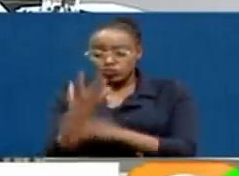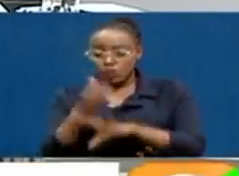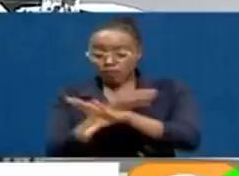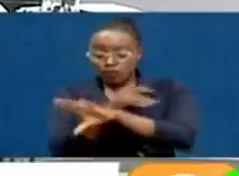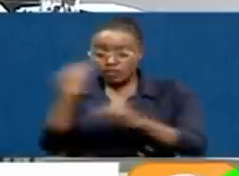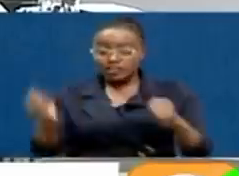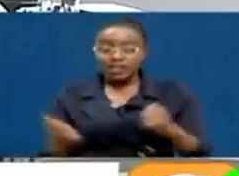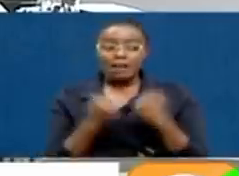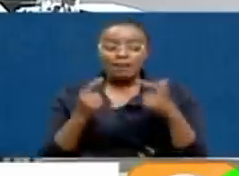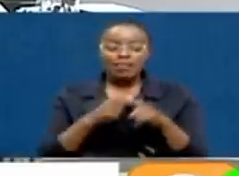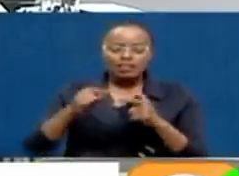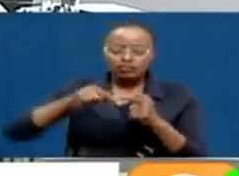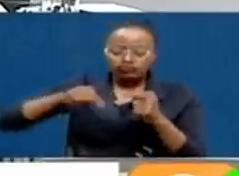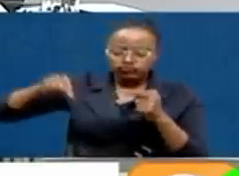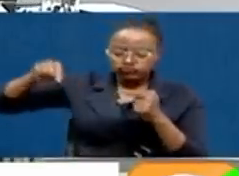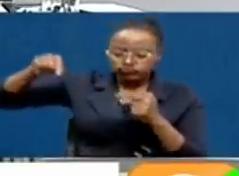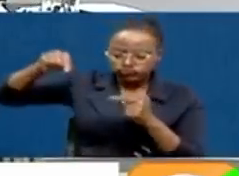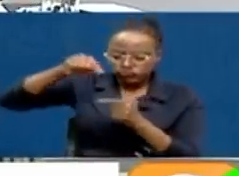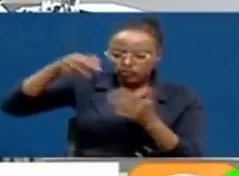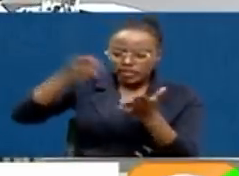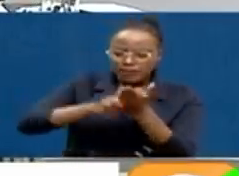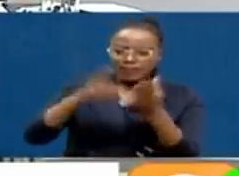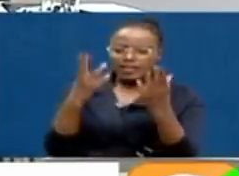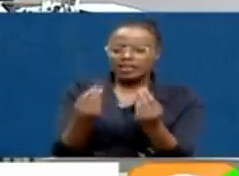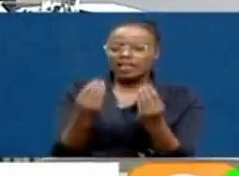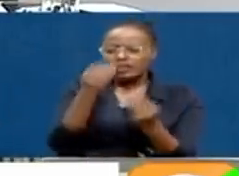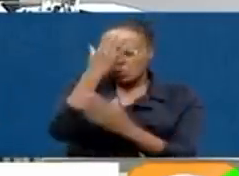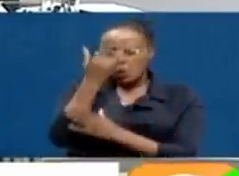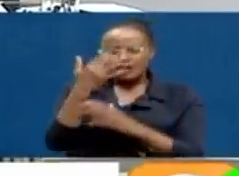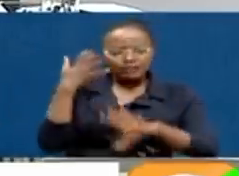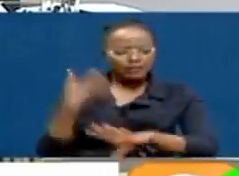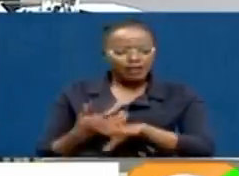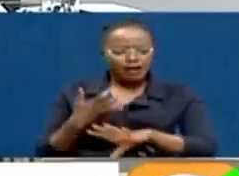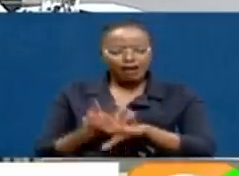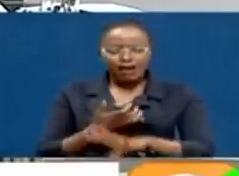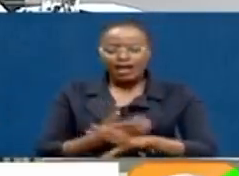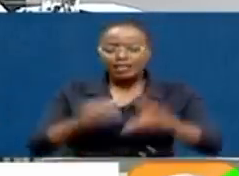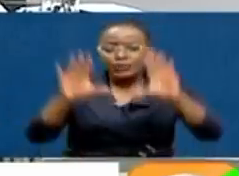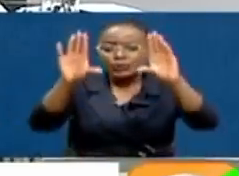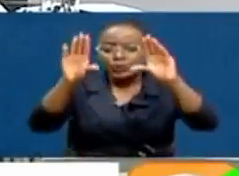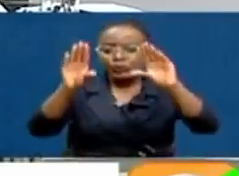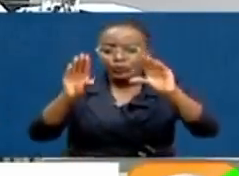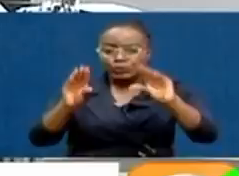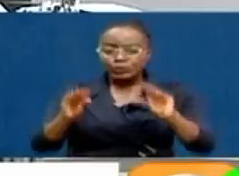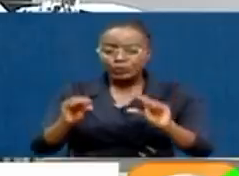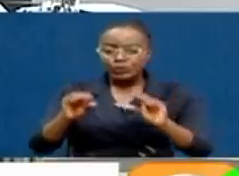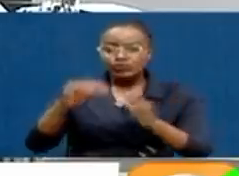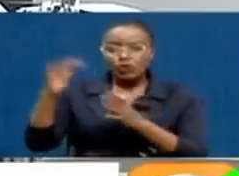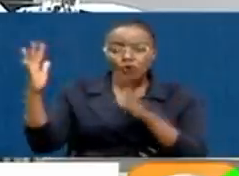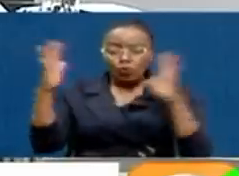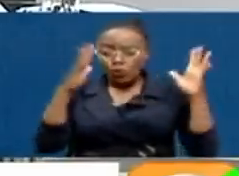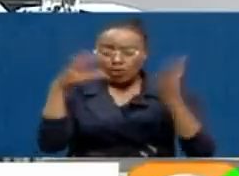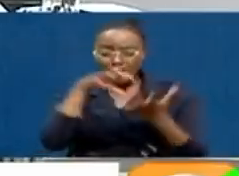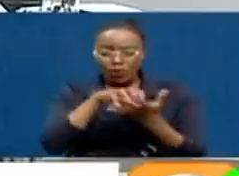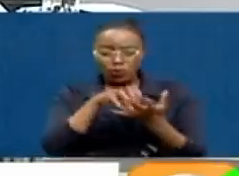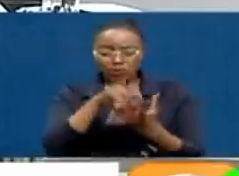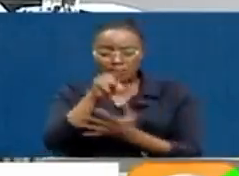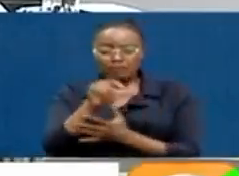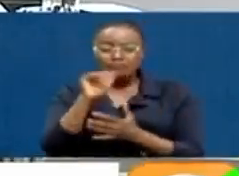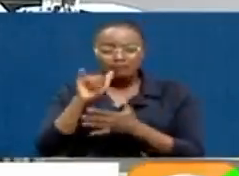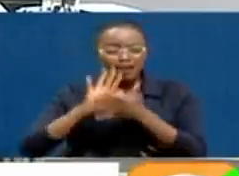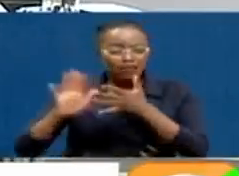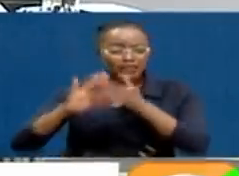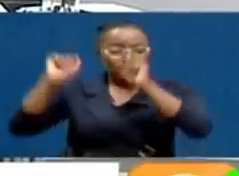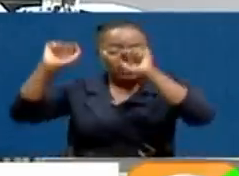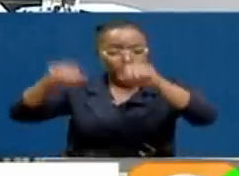happens, this cycle is easily repeated. That's why containing them is rather hard. And depending on the weather conditions, this can even be faster,